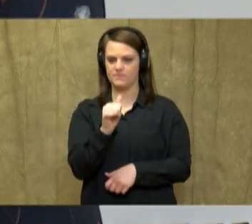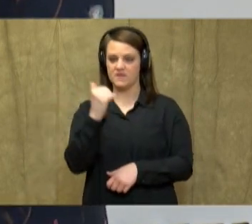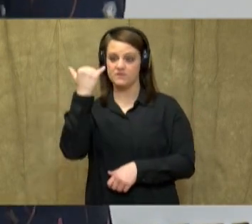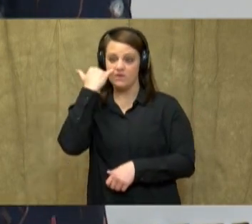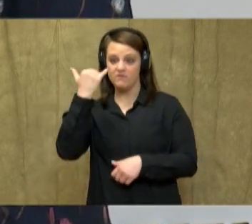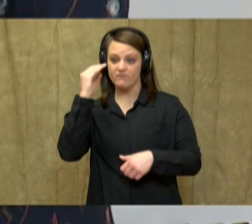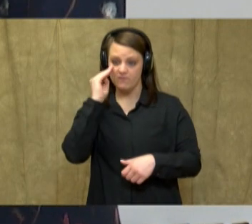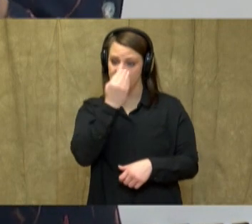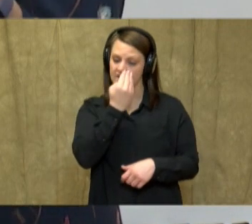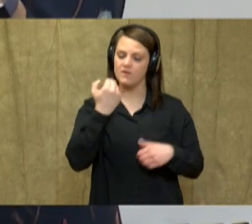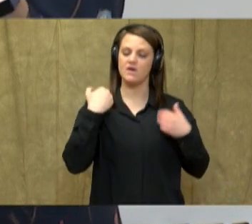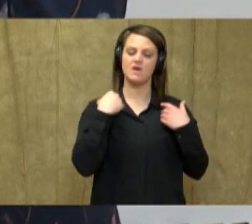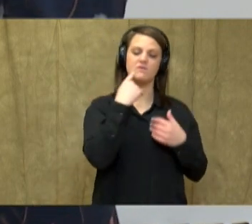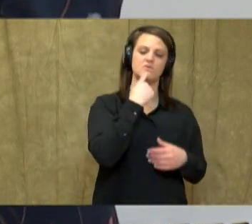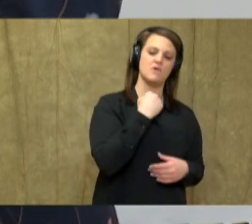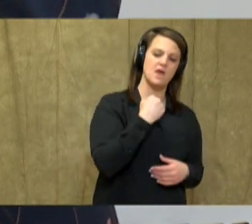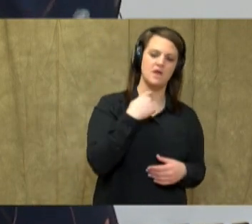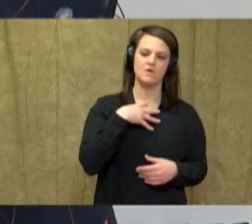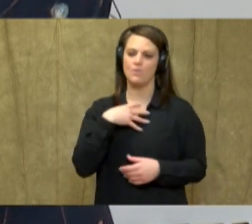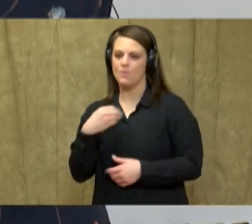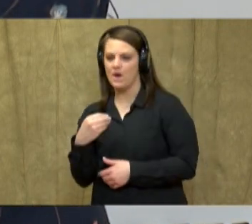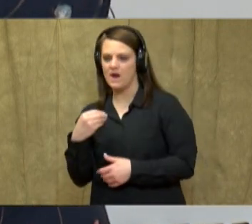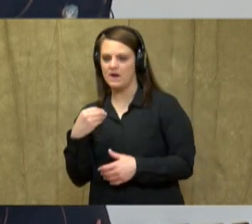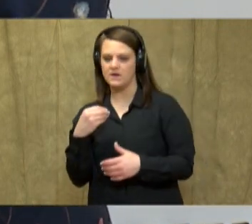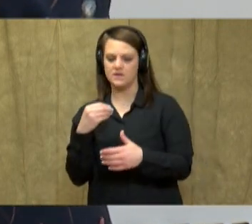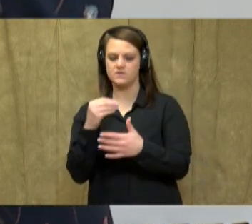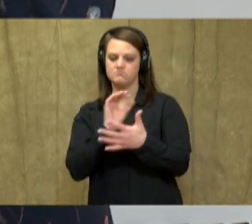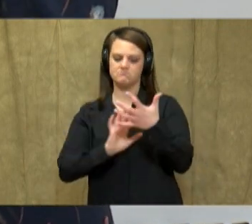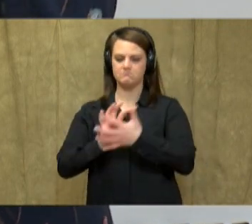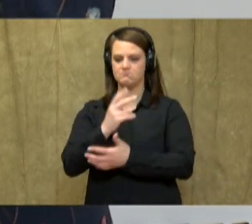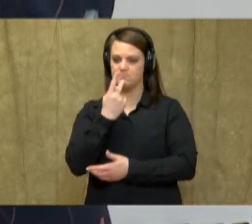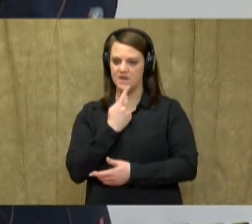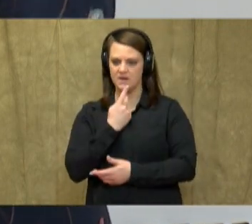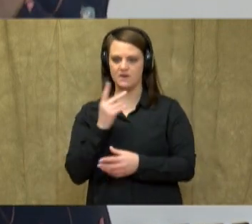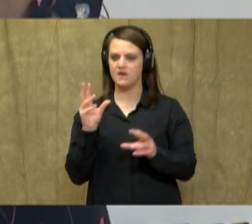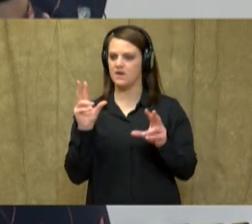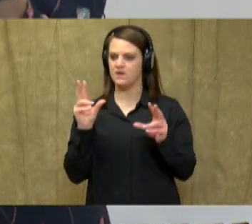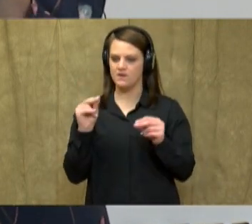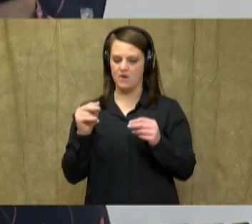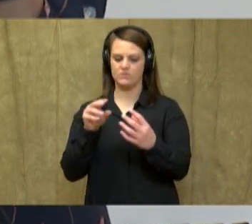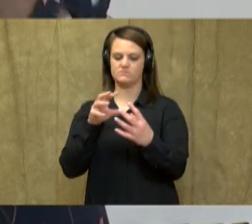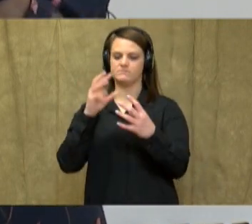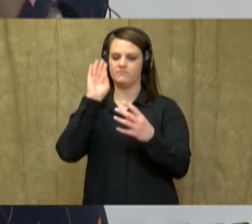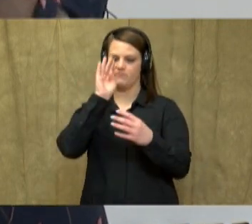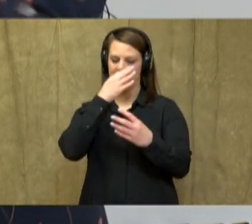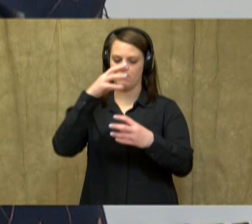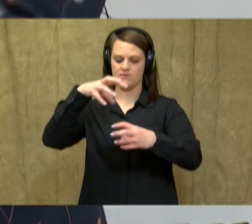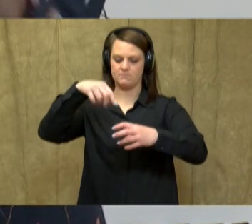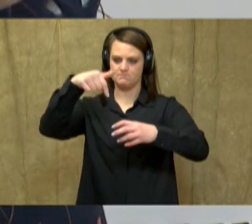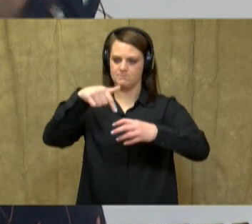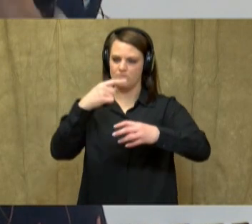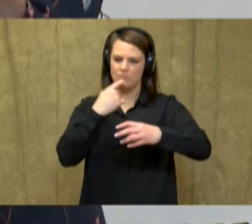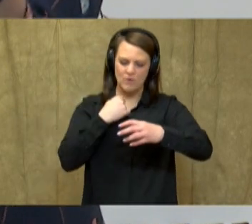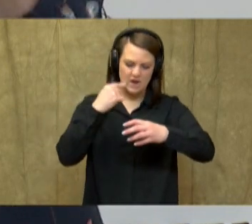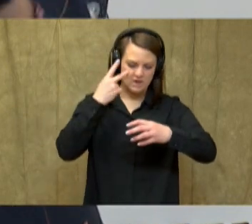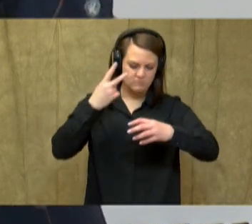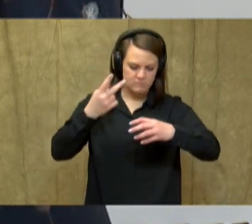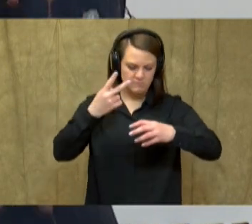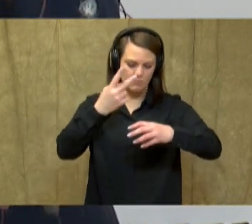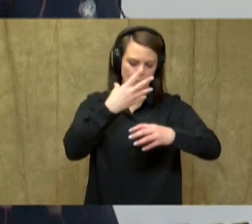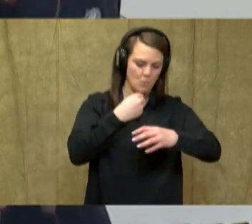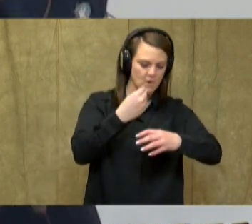had a flower, instead of red and white making pink, you're going to have a flower that's got red spots and white spots. Kind of, you're going to see